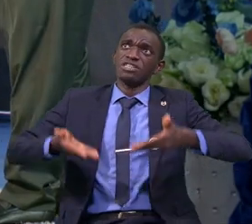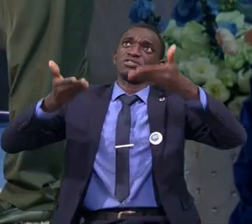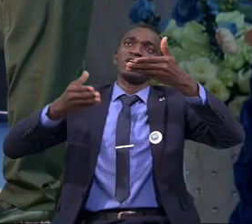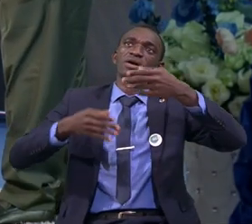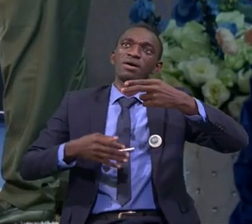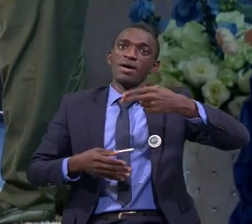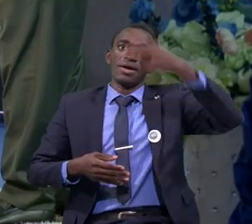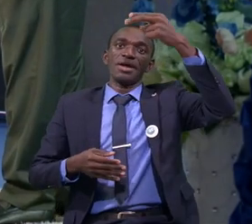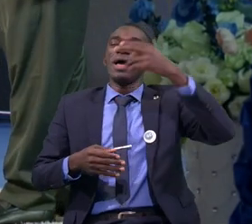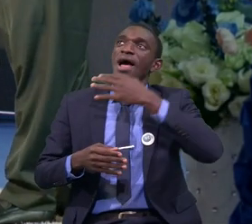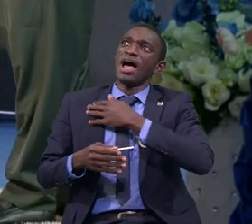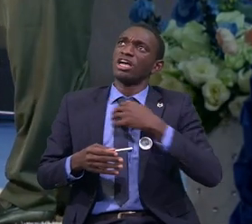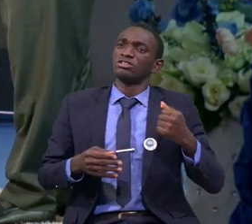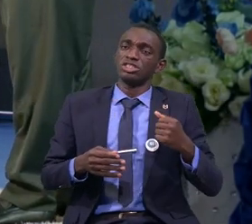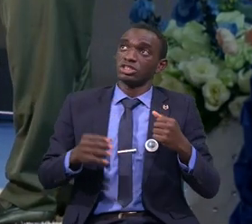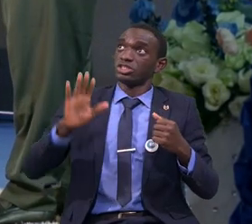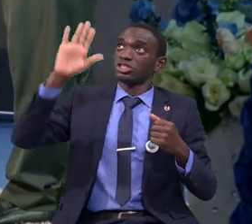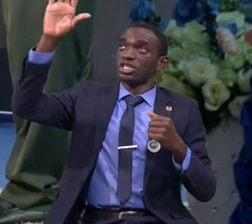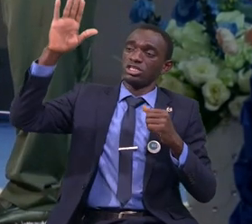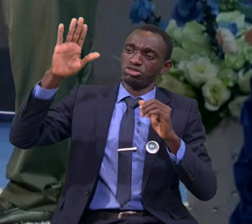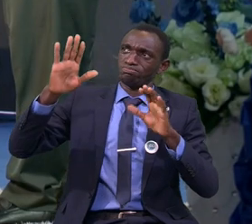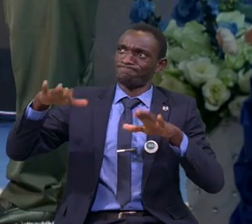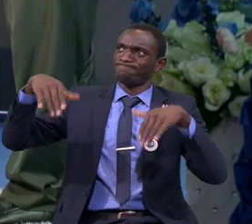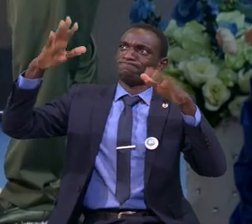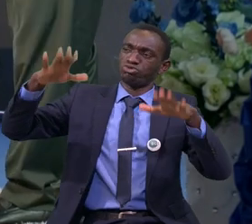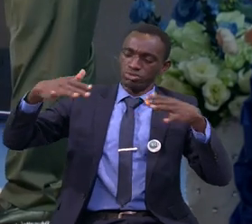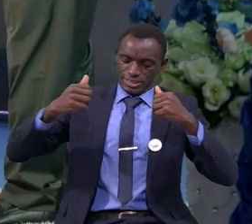And his train filled the temple.